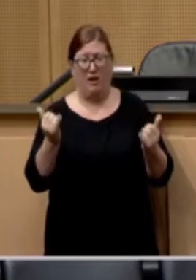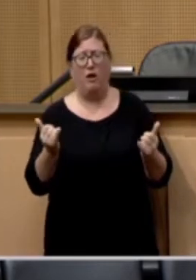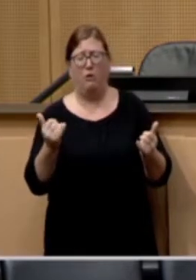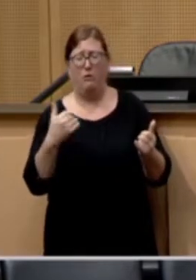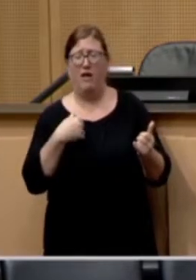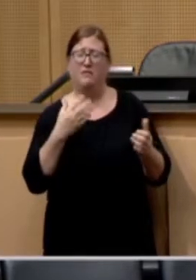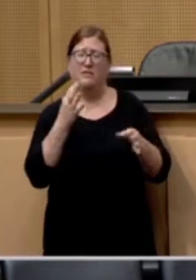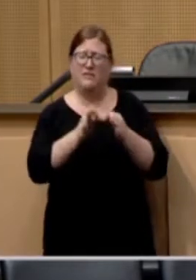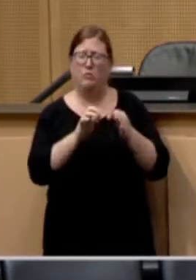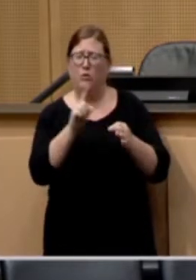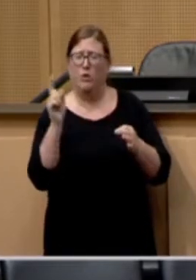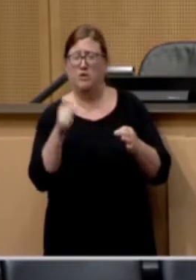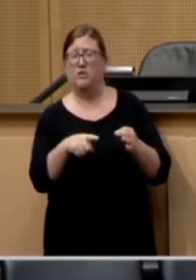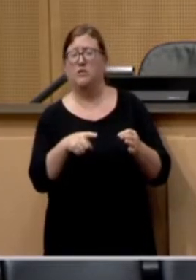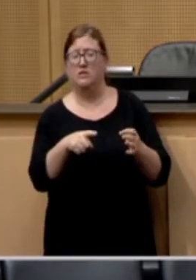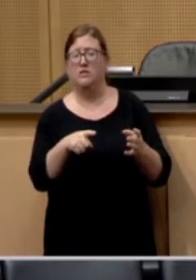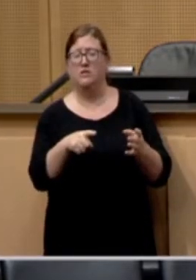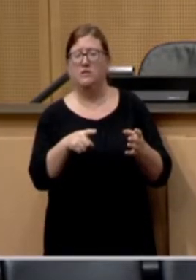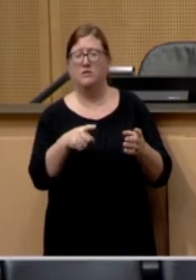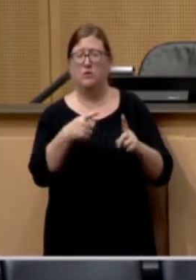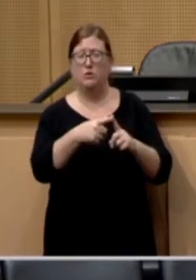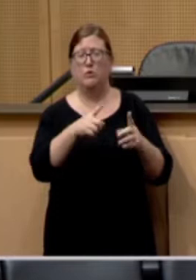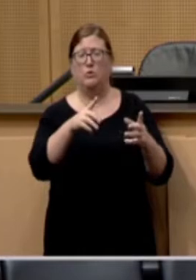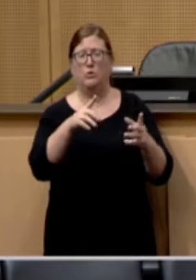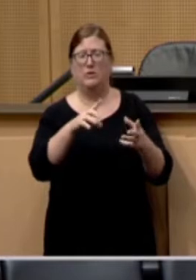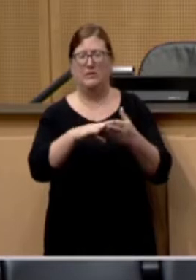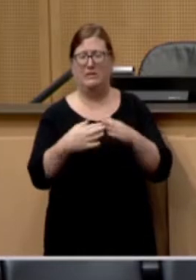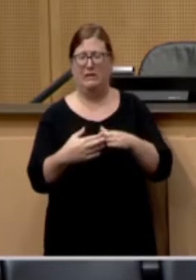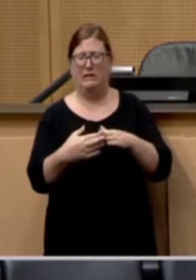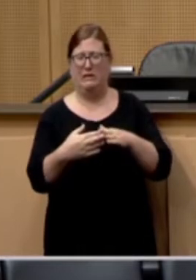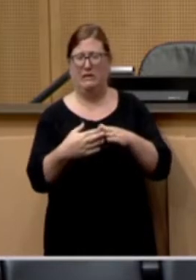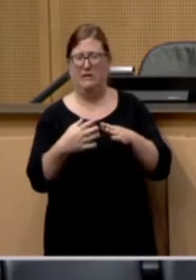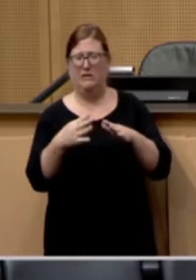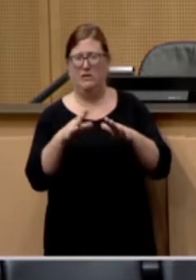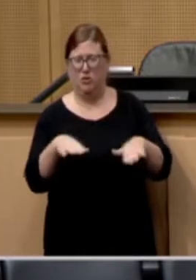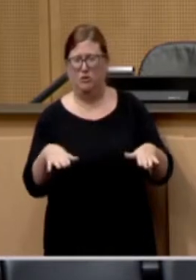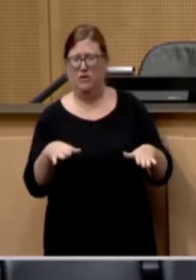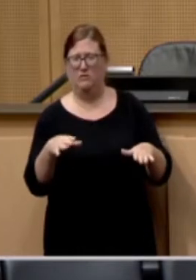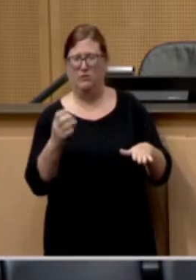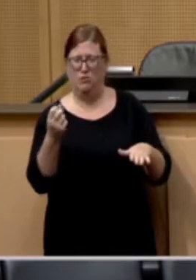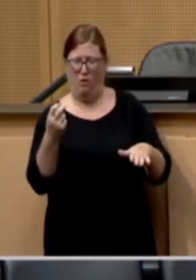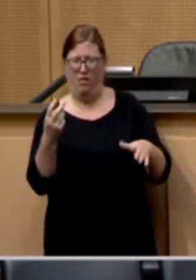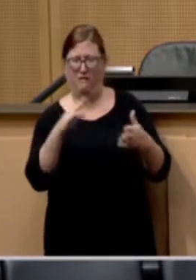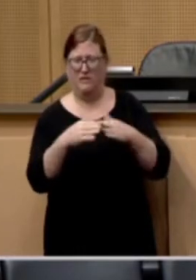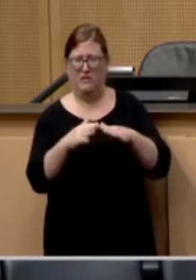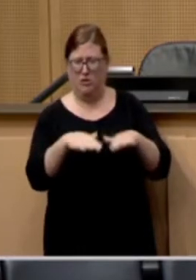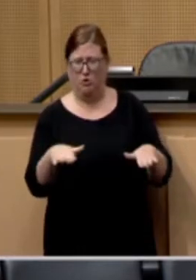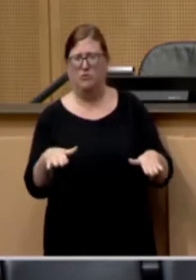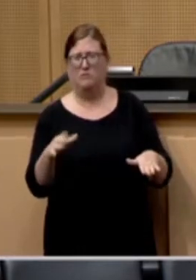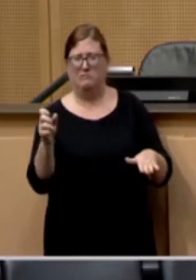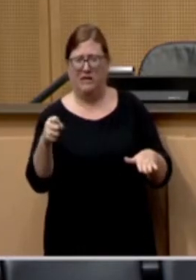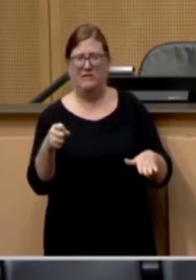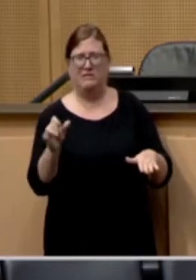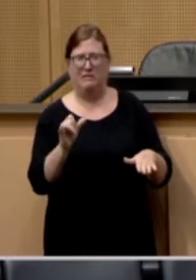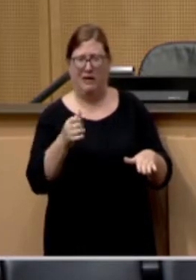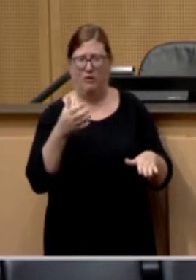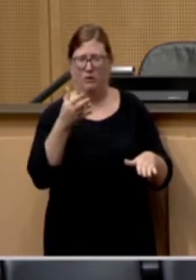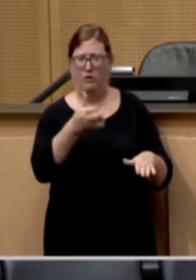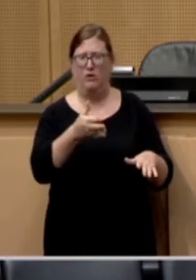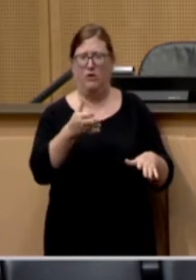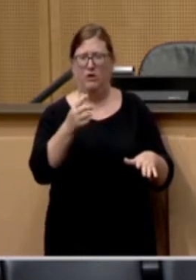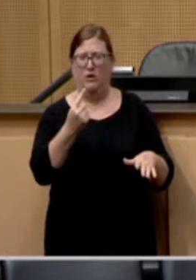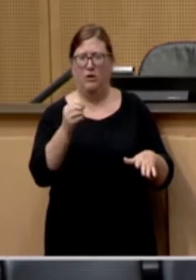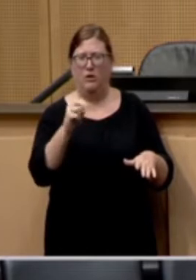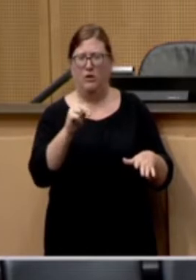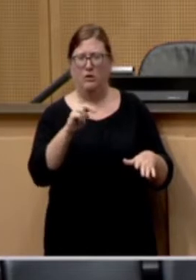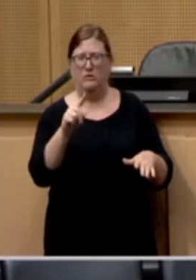very simple questions to city children, 12 city children. Yes, like here.